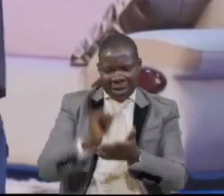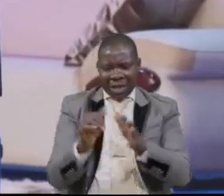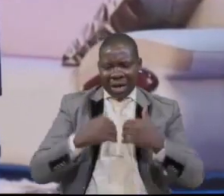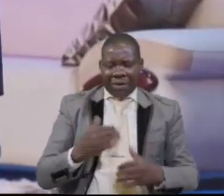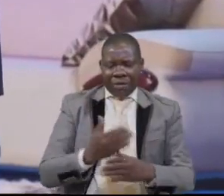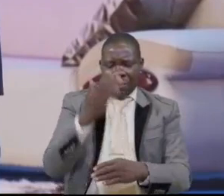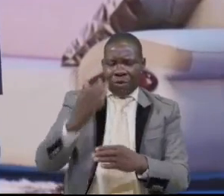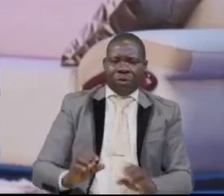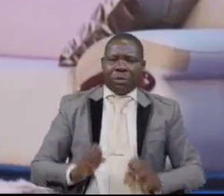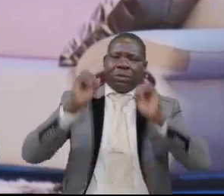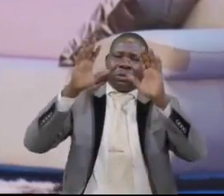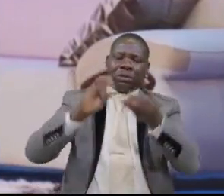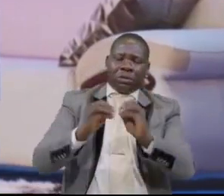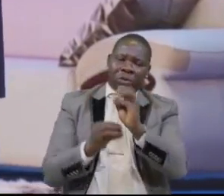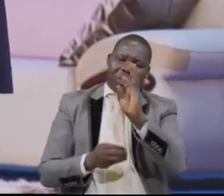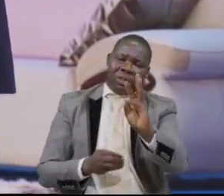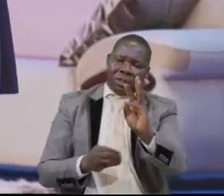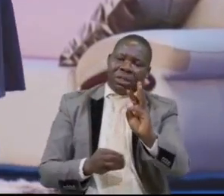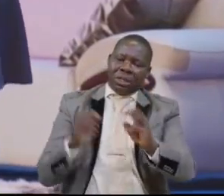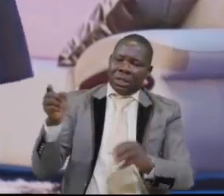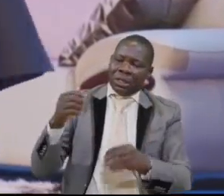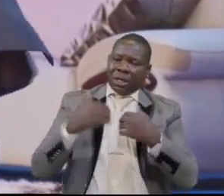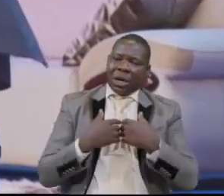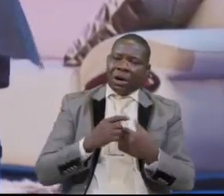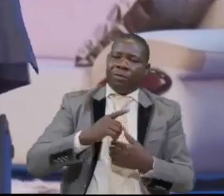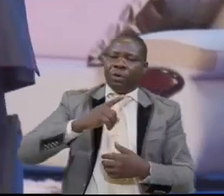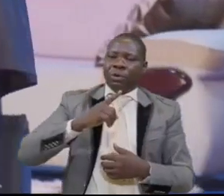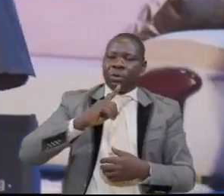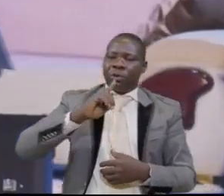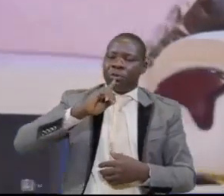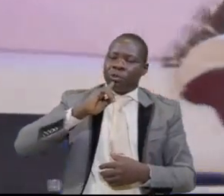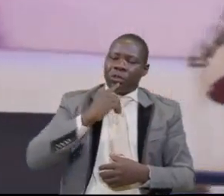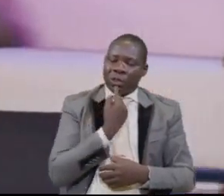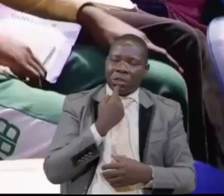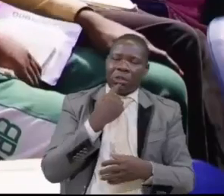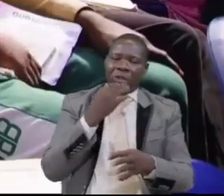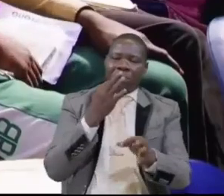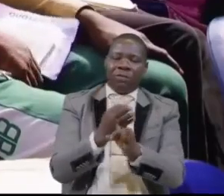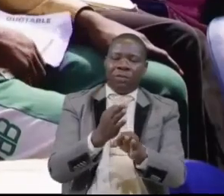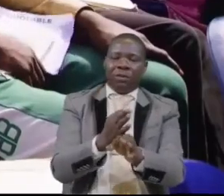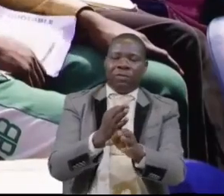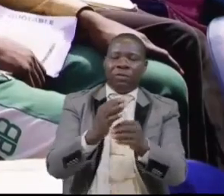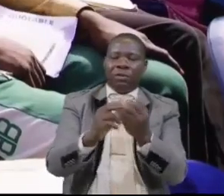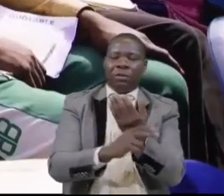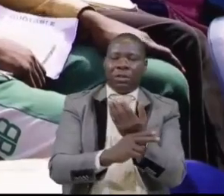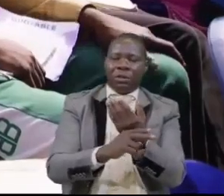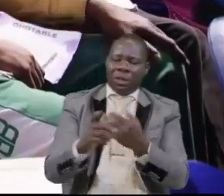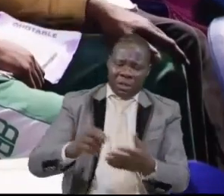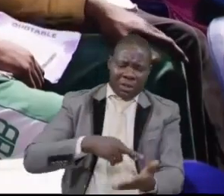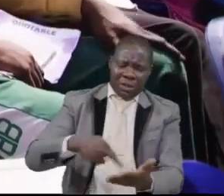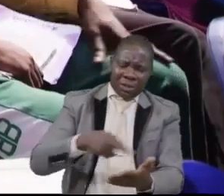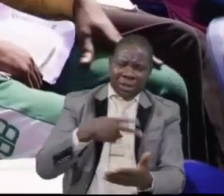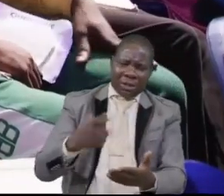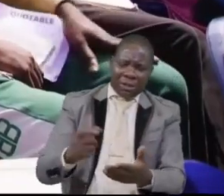number six Hest faithfulness Hest faithfulness he read the writing on the world